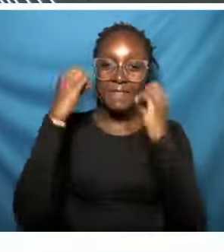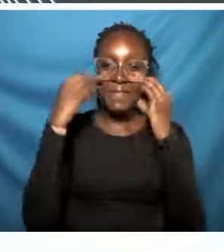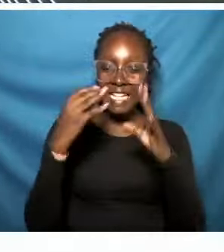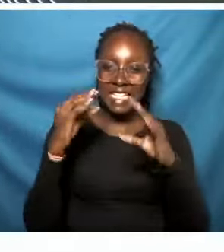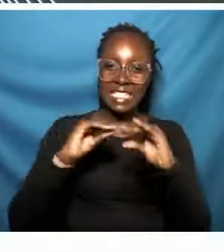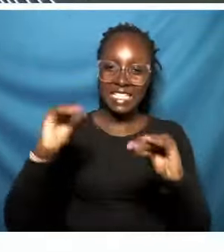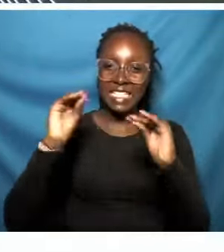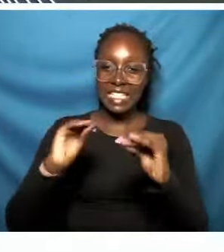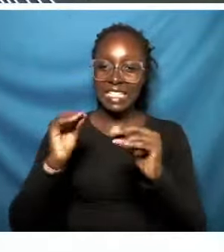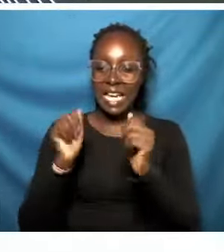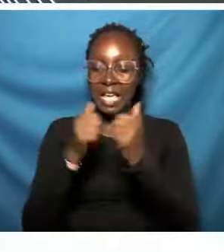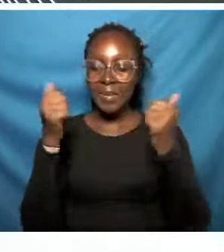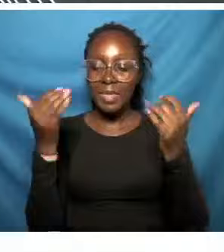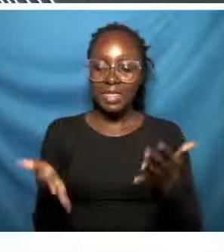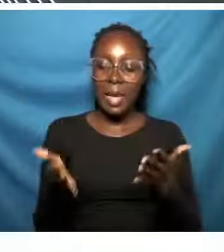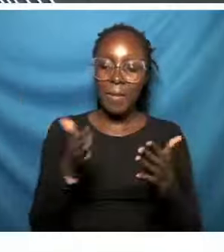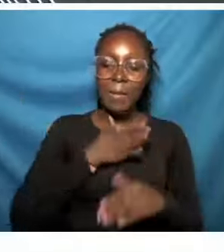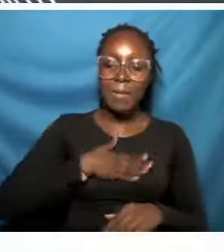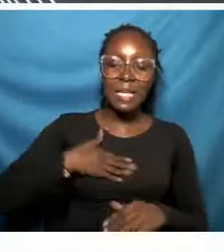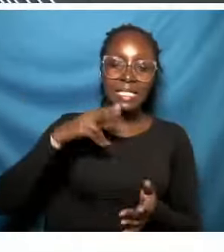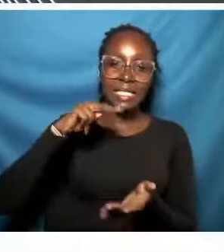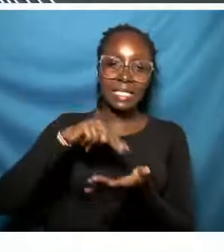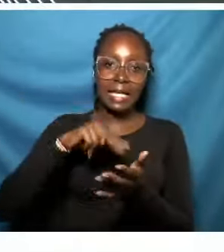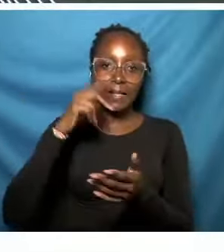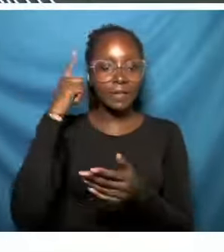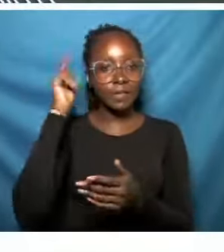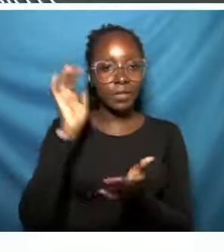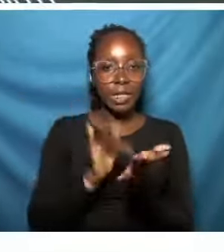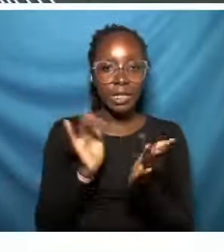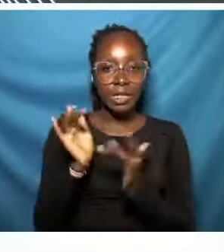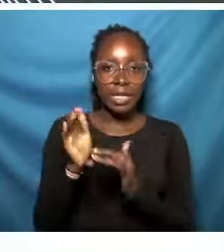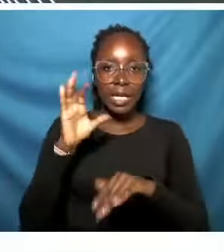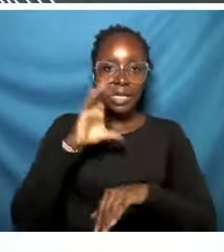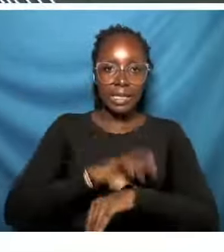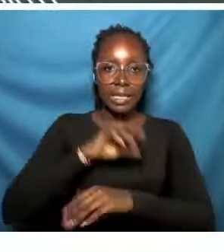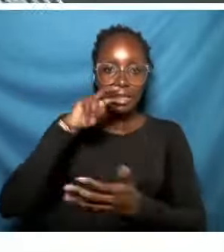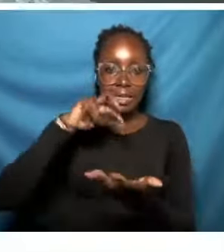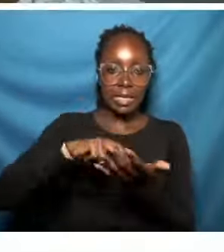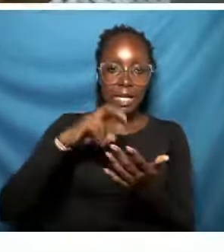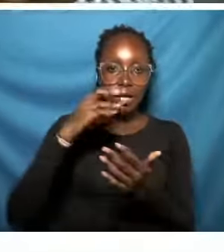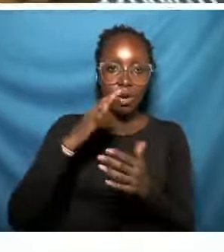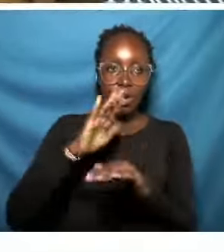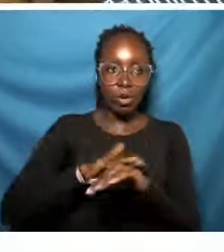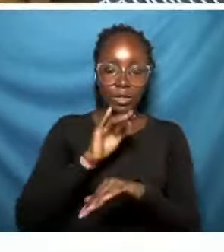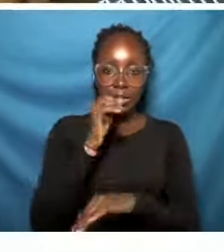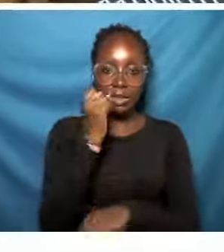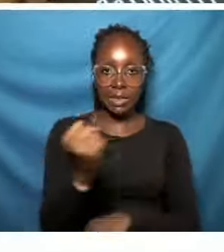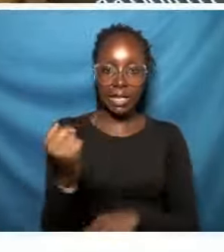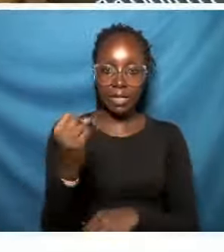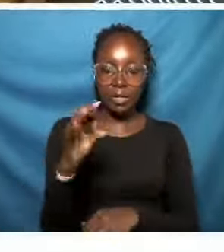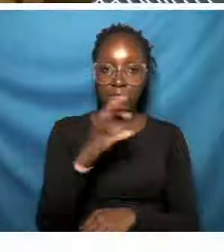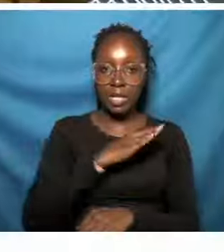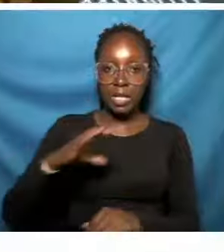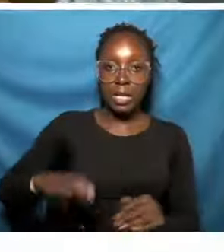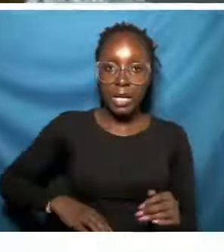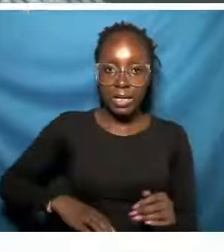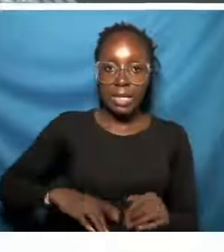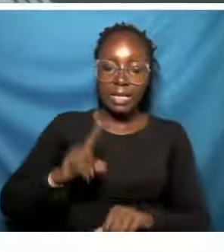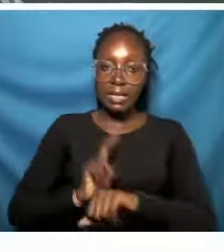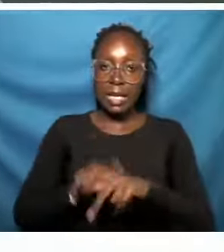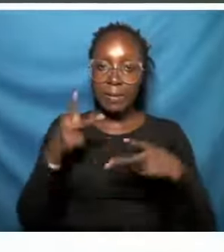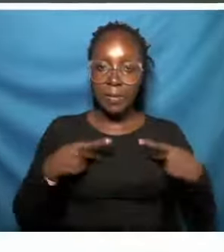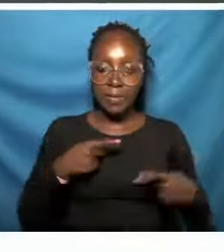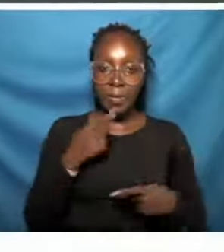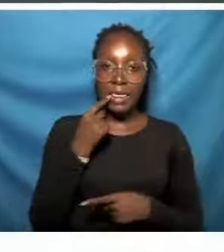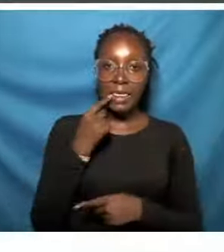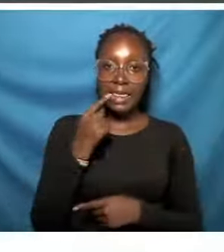on, please, could you stand for Jesus? Could you take a stand on the side of Christ and stand for him? When people tell you there that